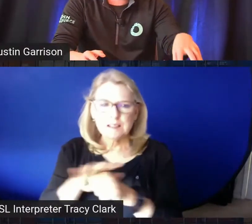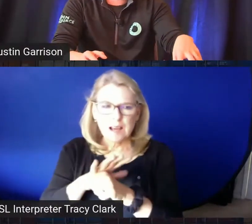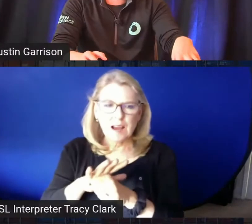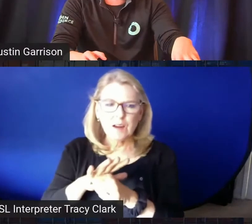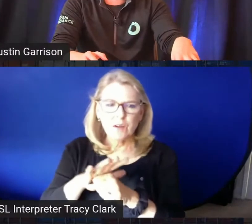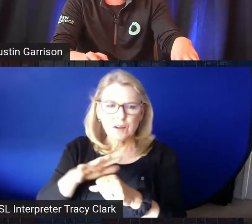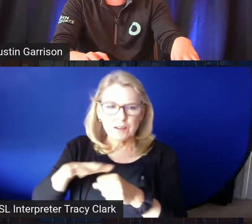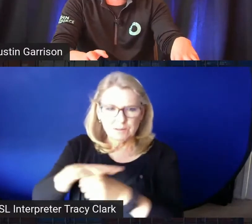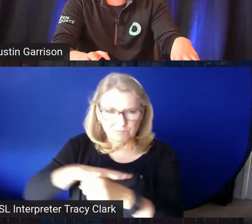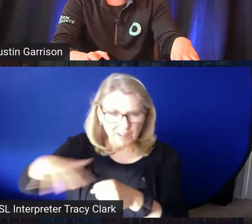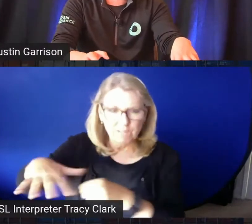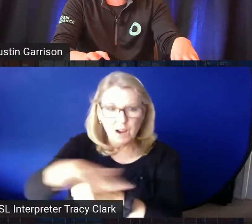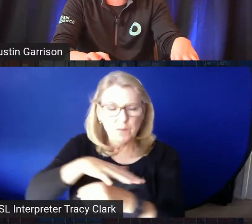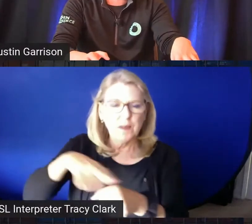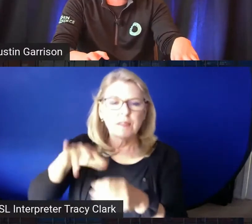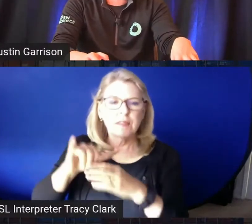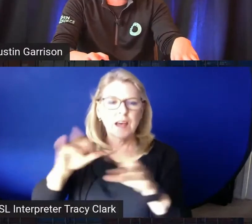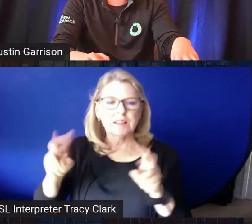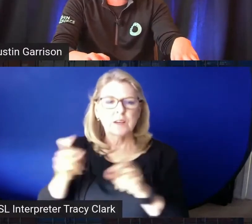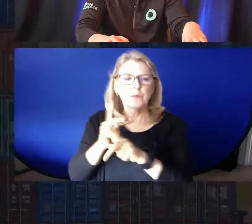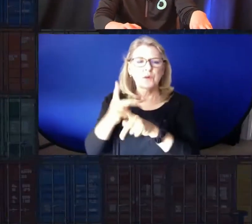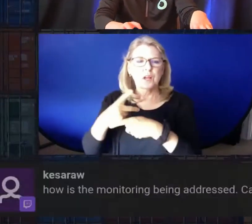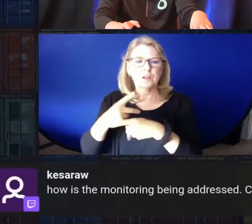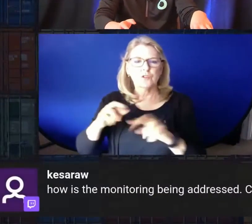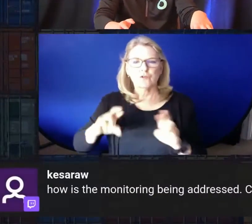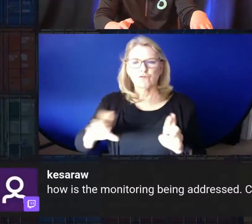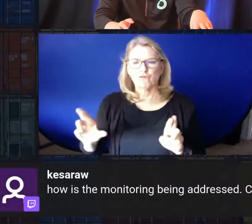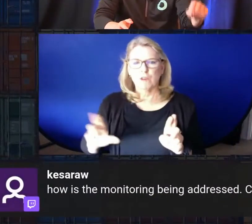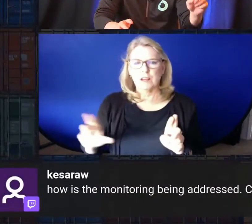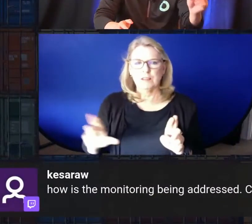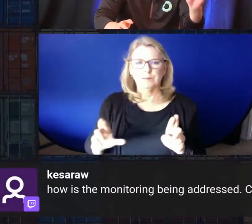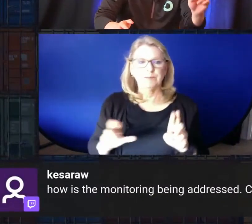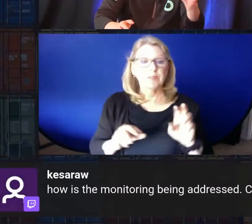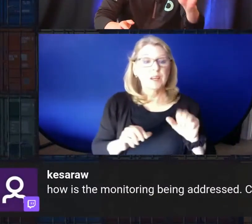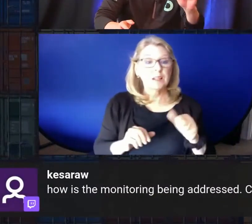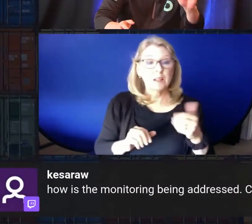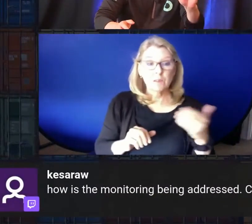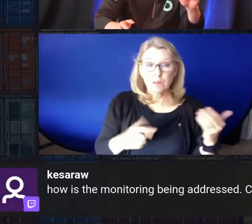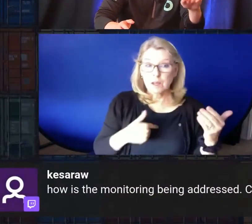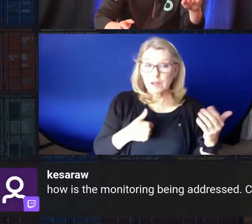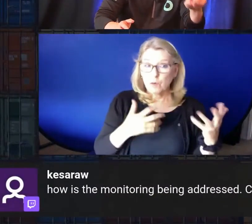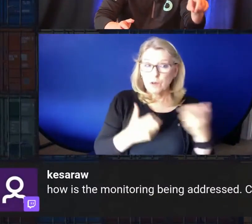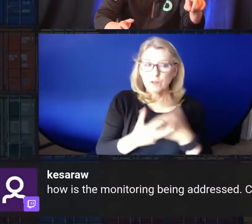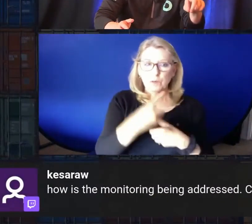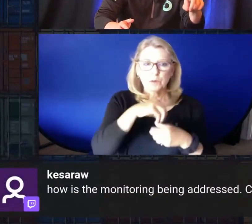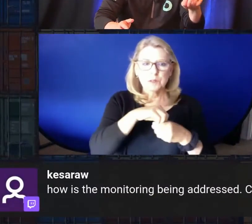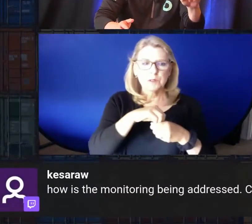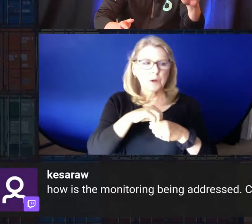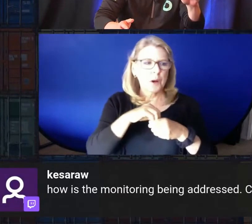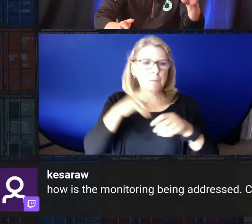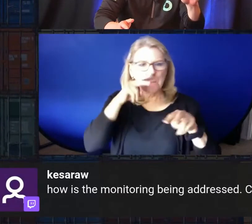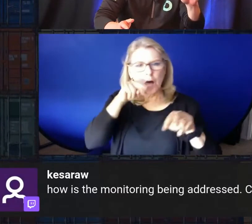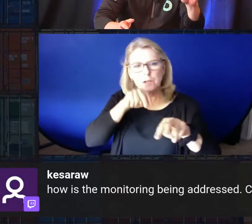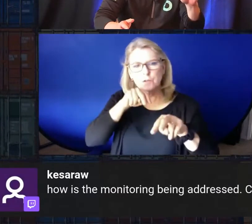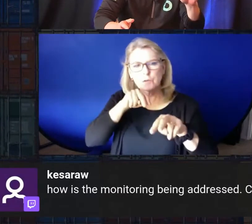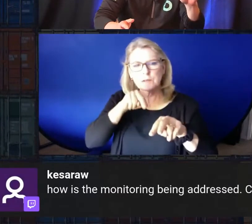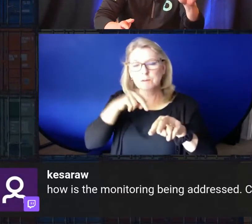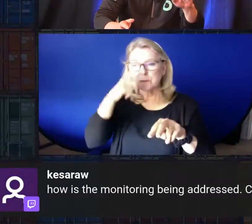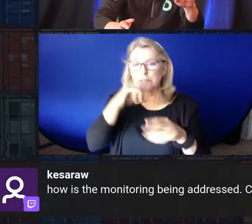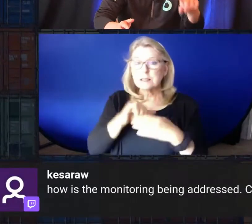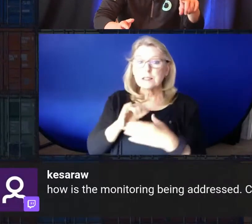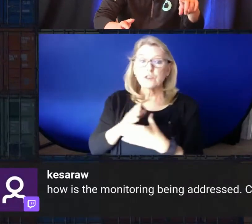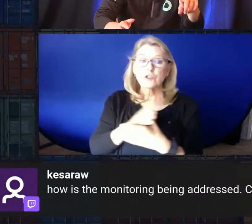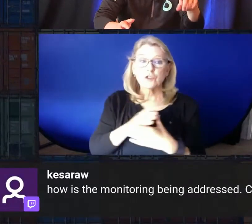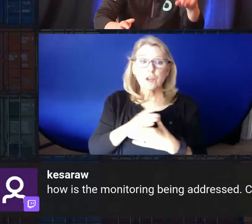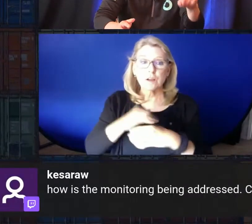The other things that I wanted to pull in was monitoring. And because this is a shared security model, so how